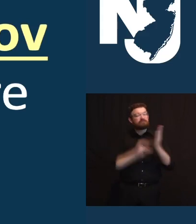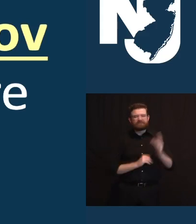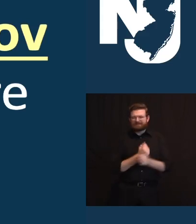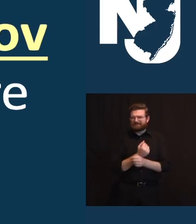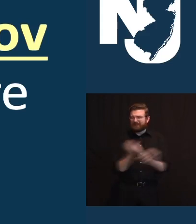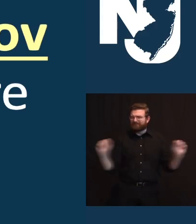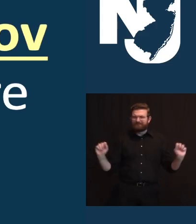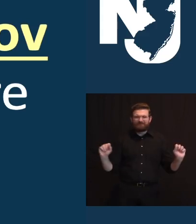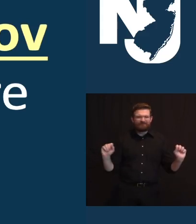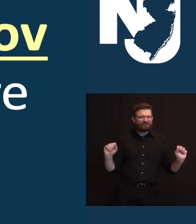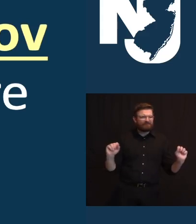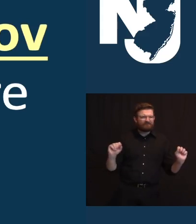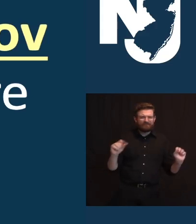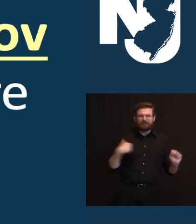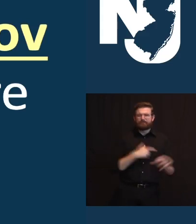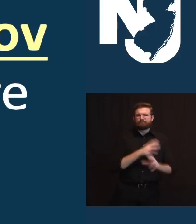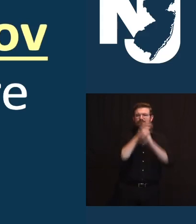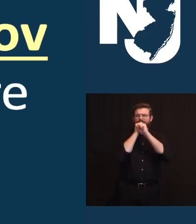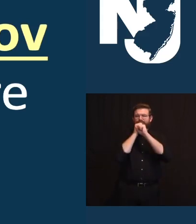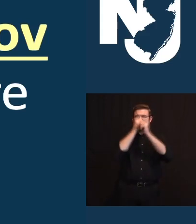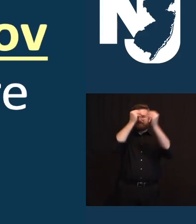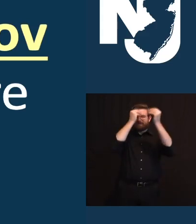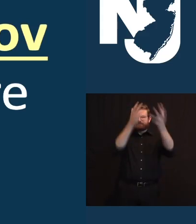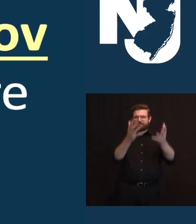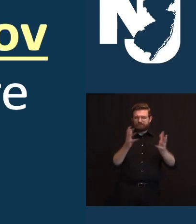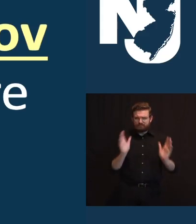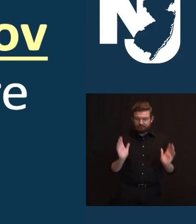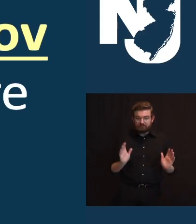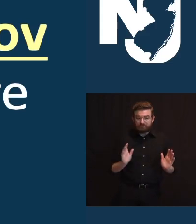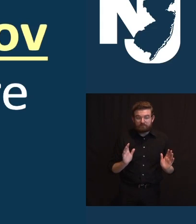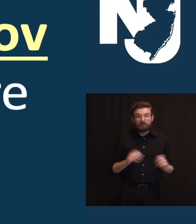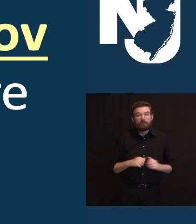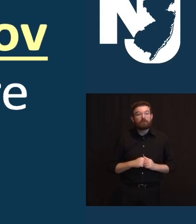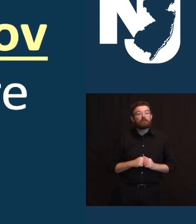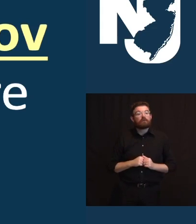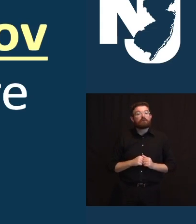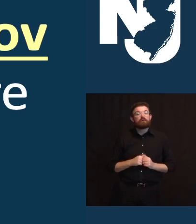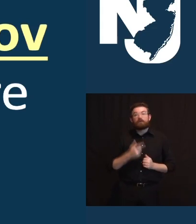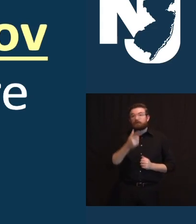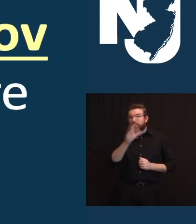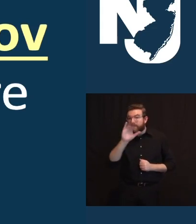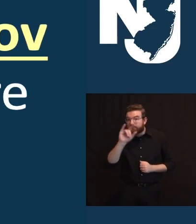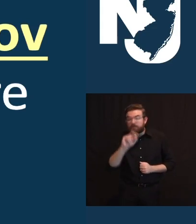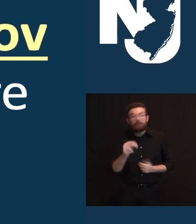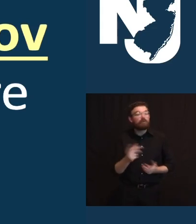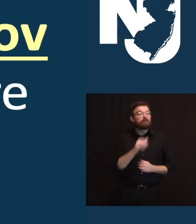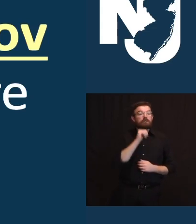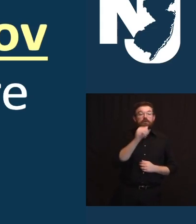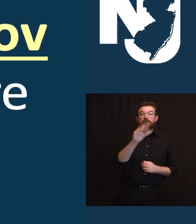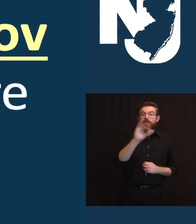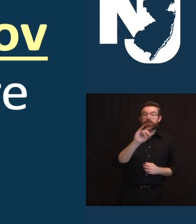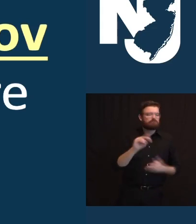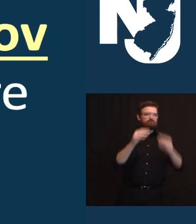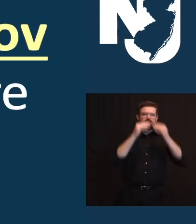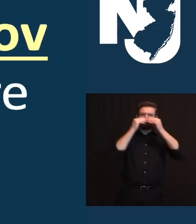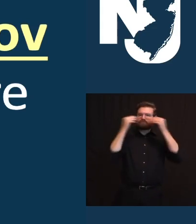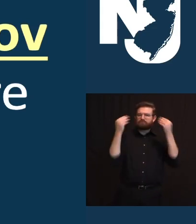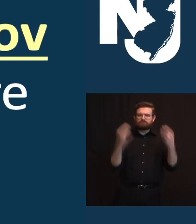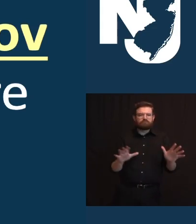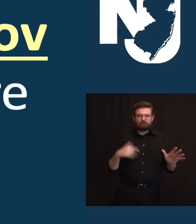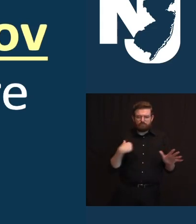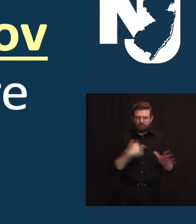care about your status. When we speak of our New Jersey family, we mean every single one of the 9 million of us who call this great state their home. The